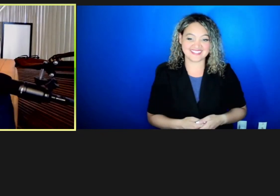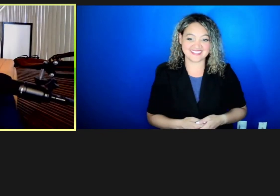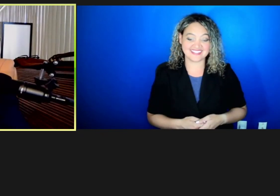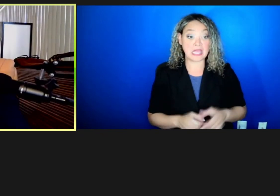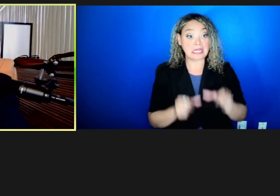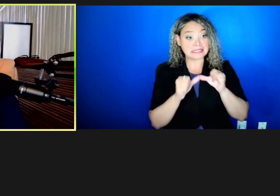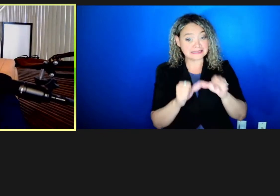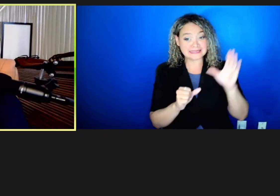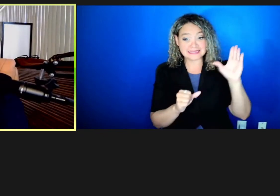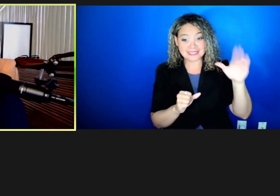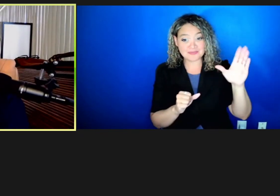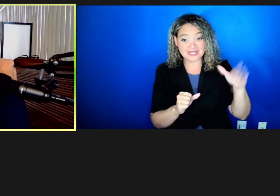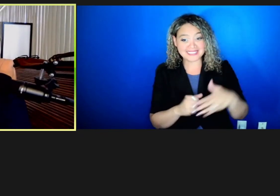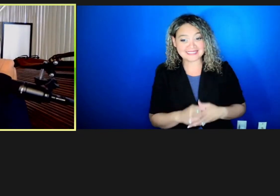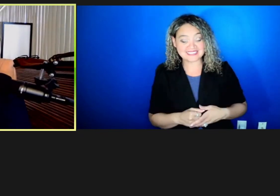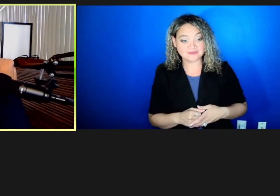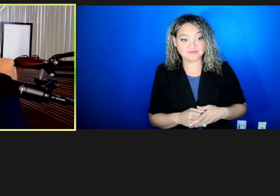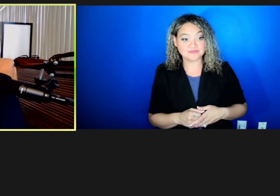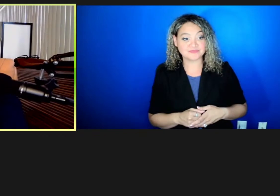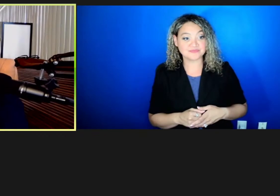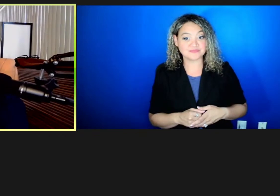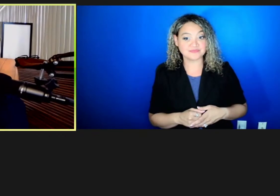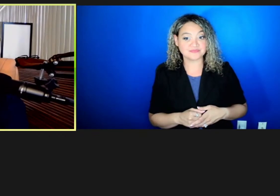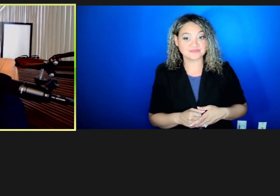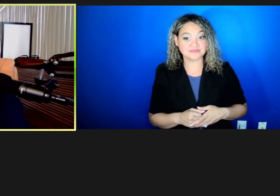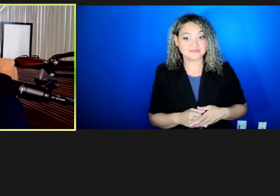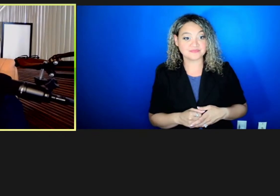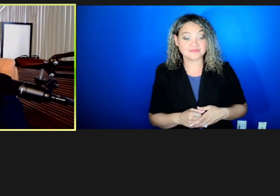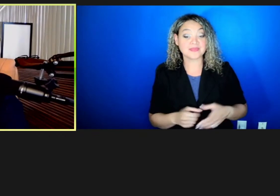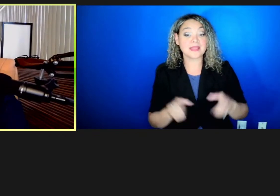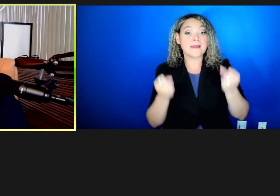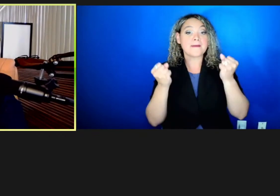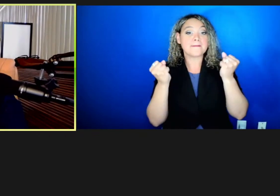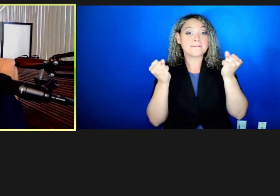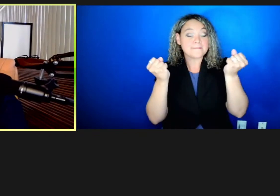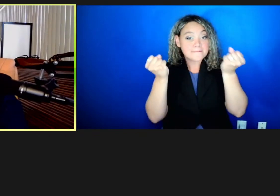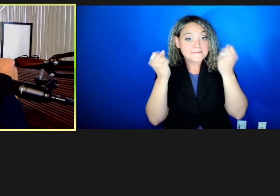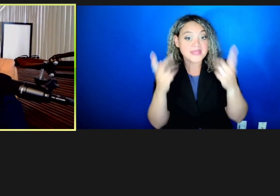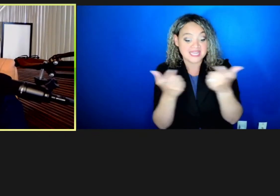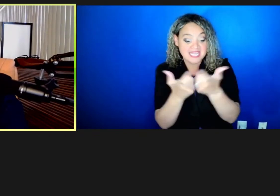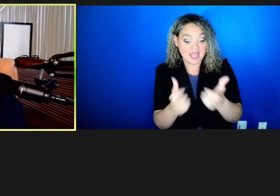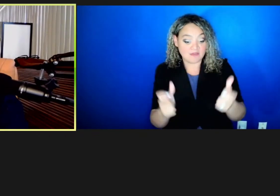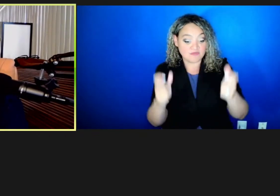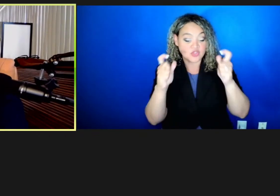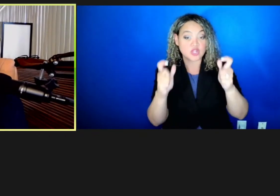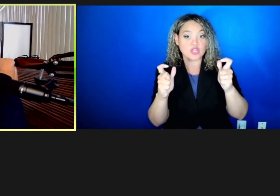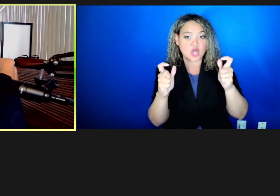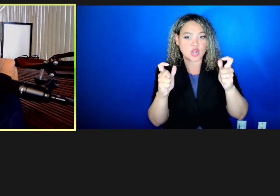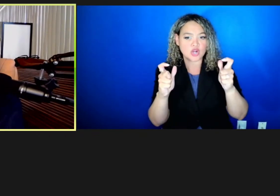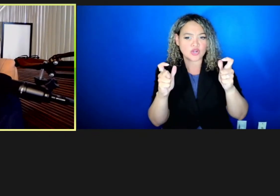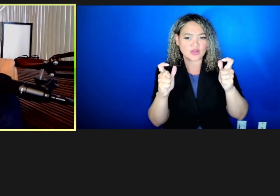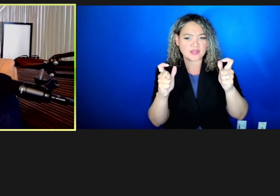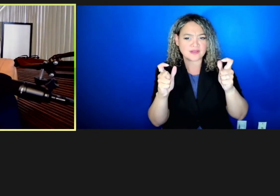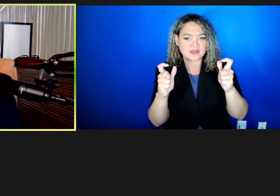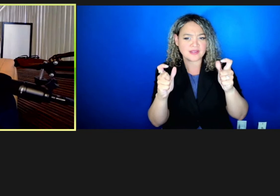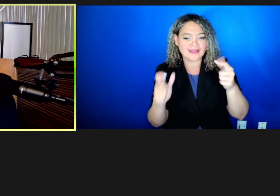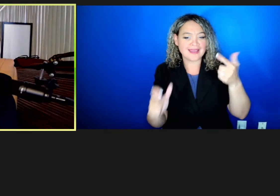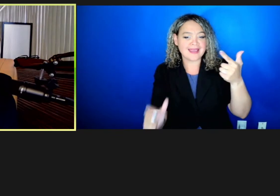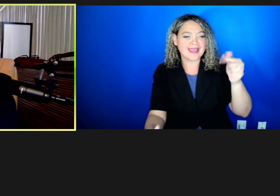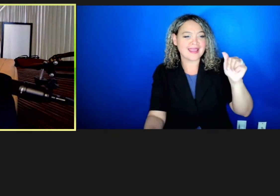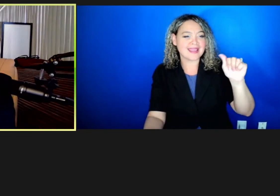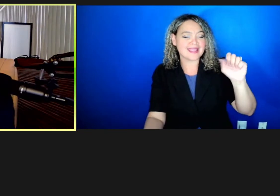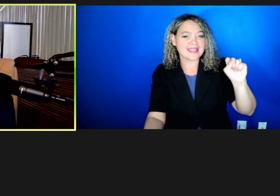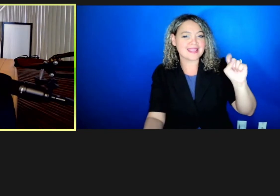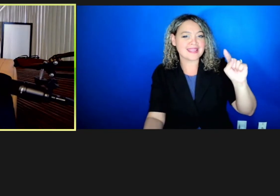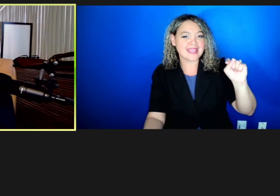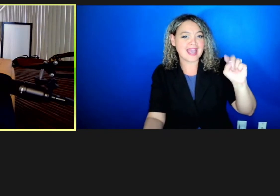keep reading. Okay, then it says in Boston. many species of the large marine, what are they? Gastropods.